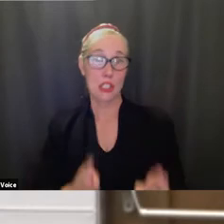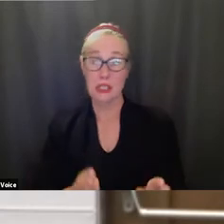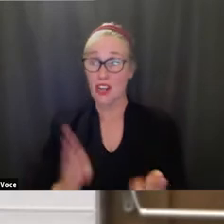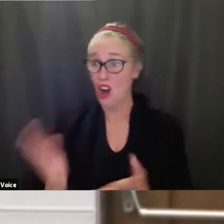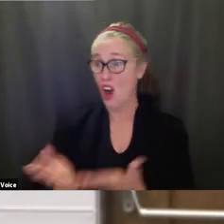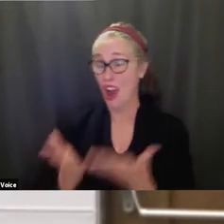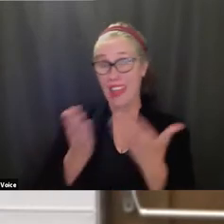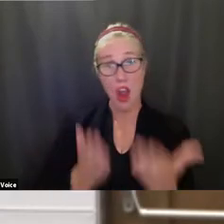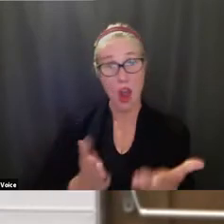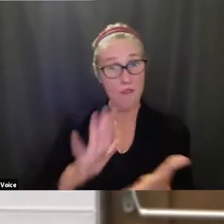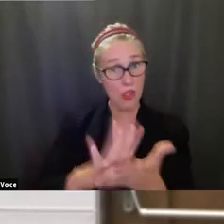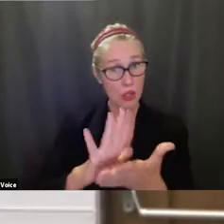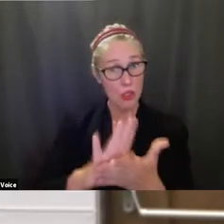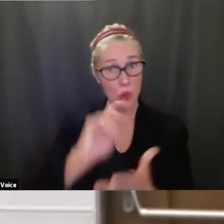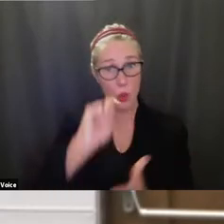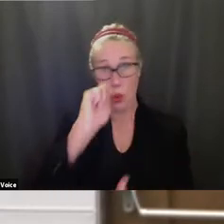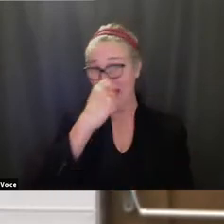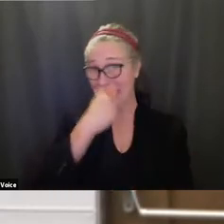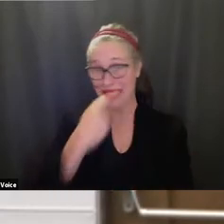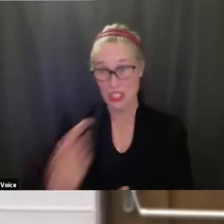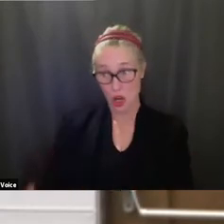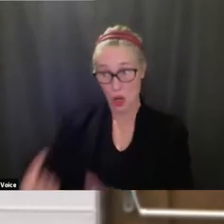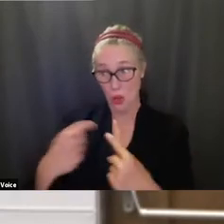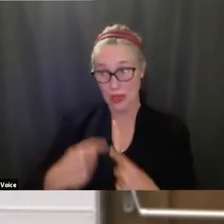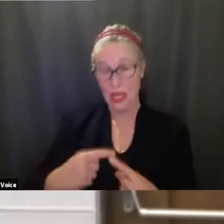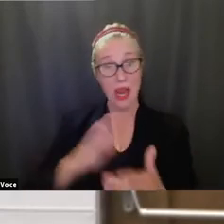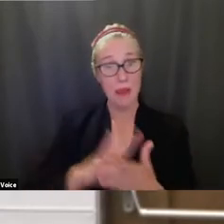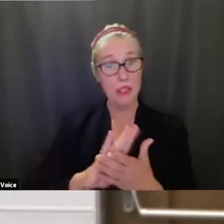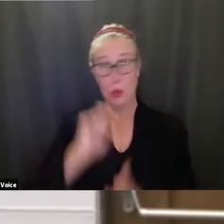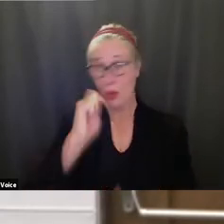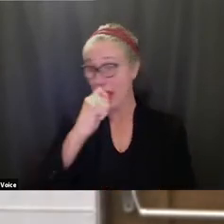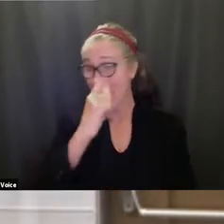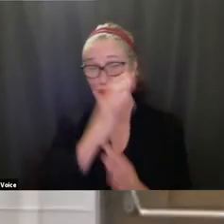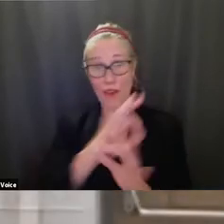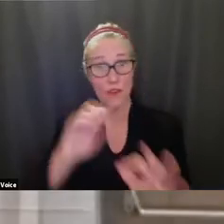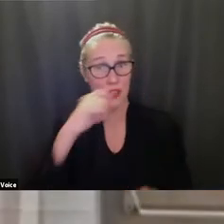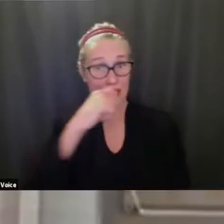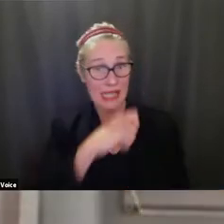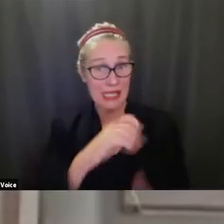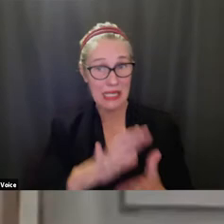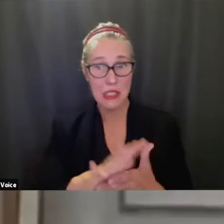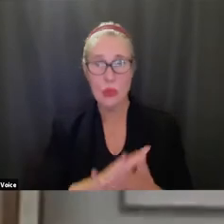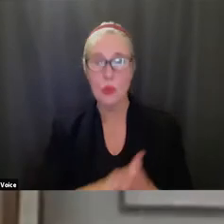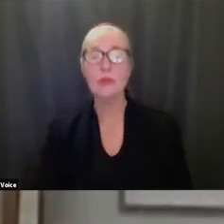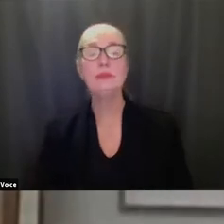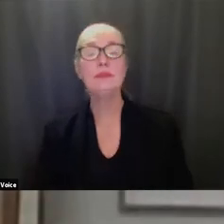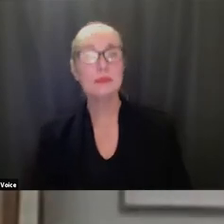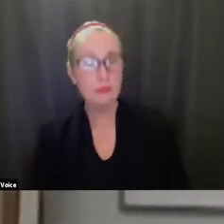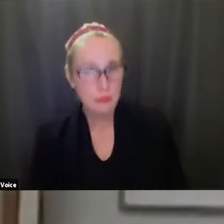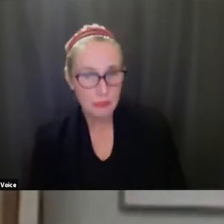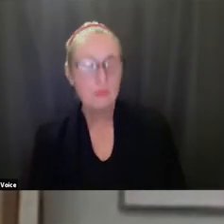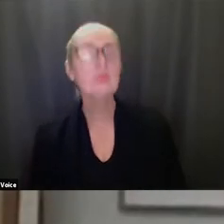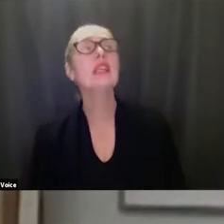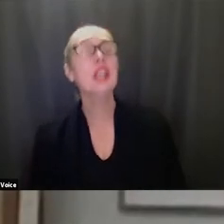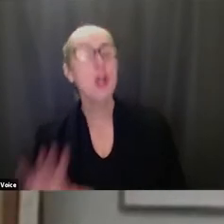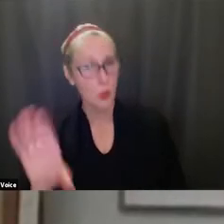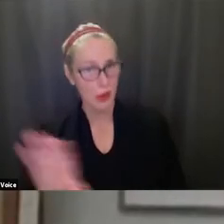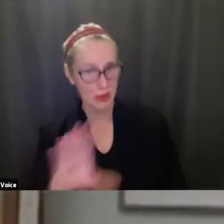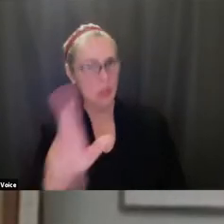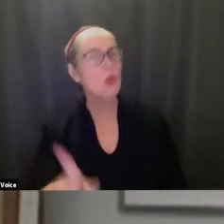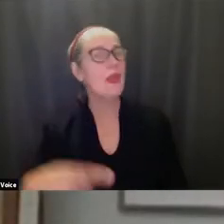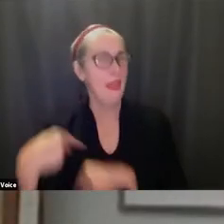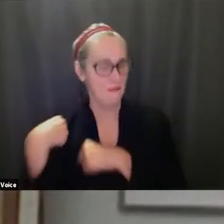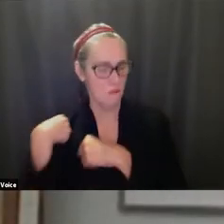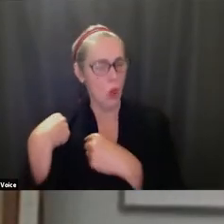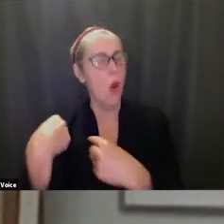school test at that point i mean could they come into school and have one of the free tests at school we have been doing that for quite a while yes and